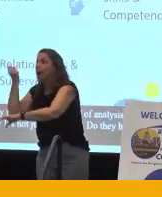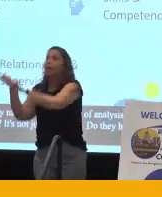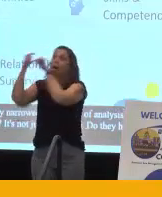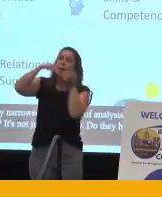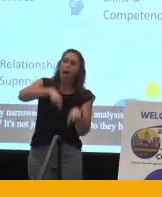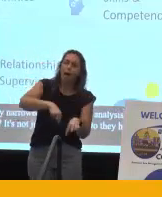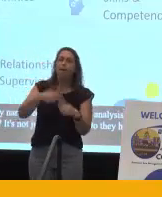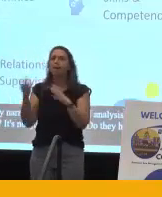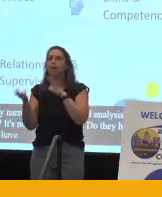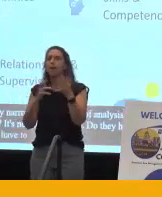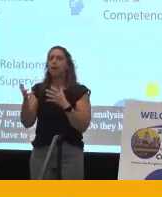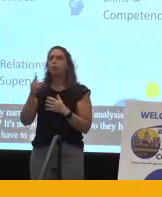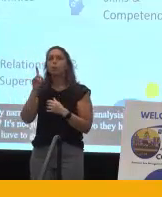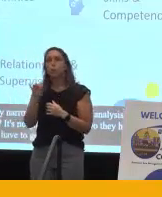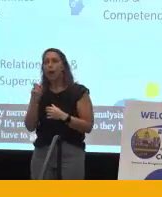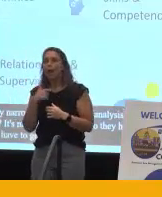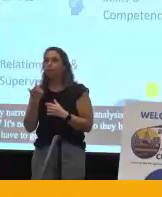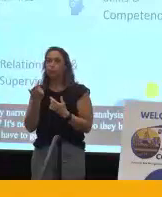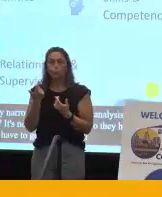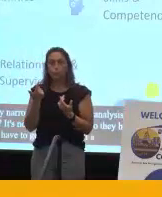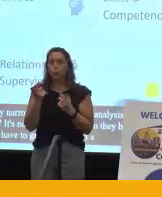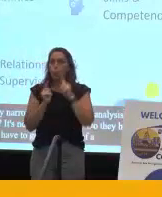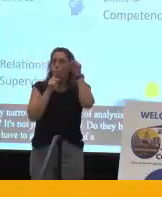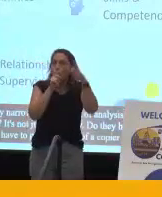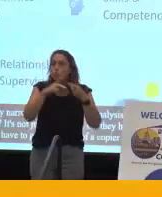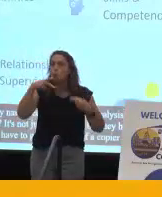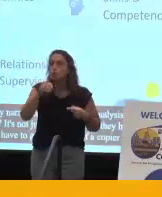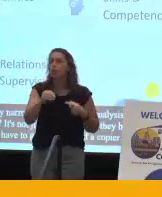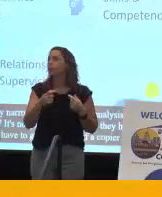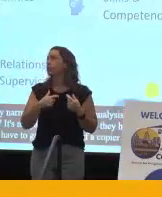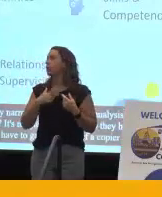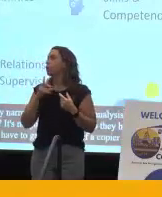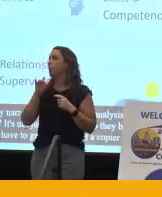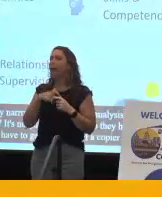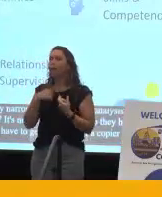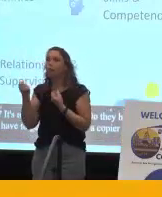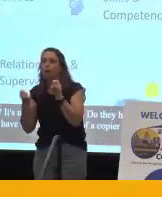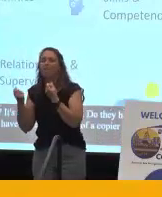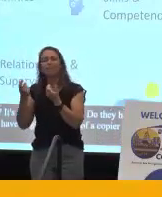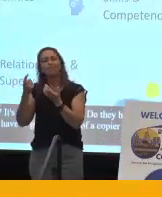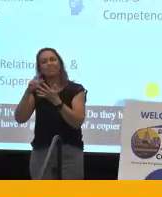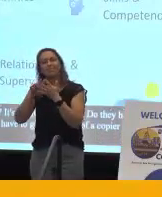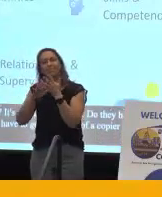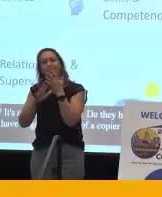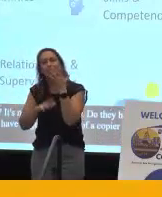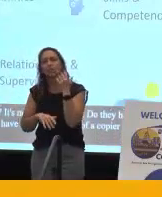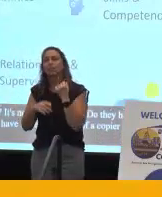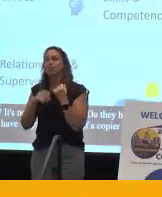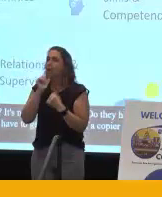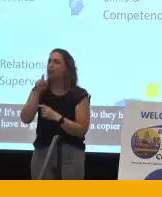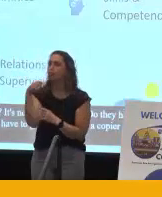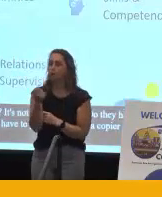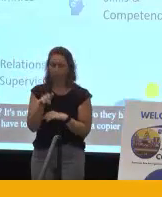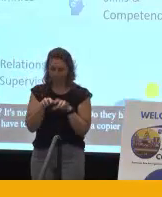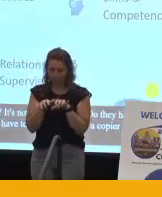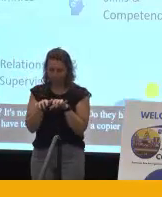use faxing? Do they have to then go to the post office? Do they have to leave? So versus looking at things at a much higher level, really